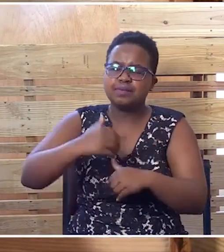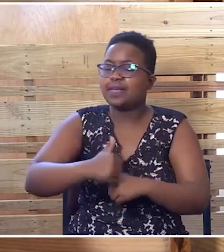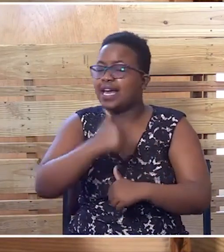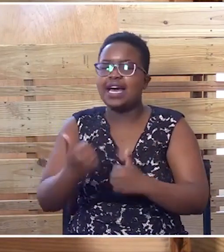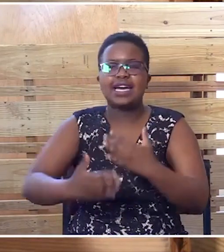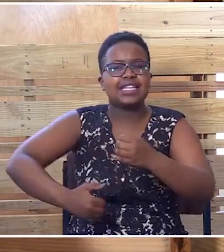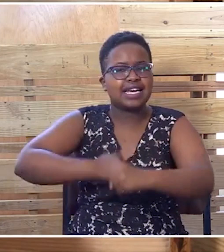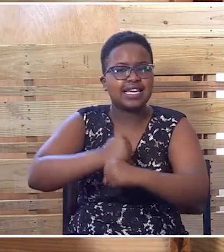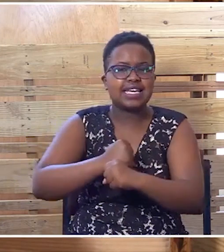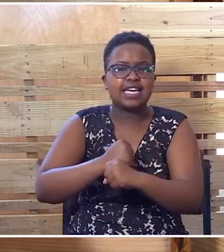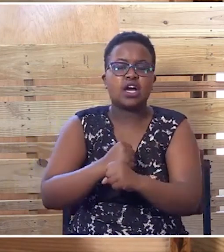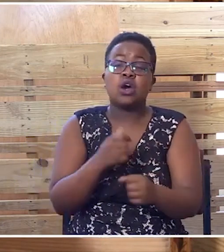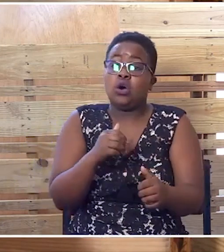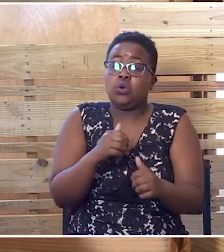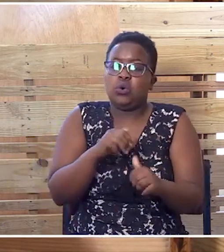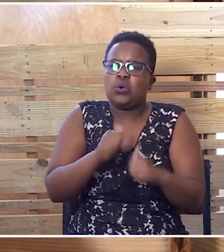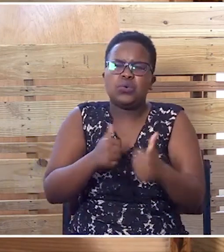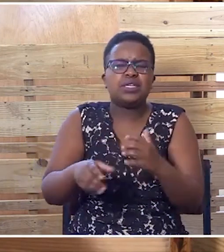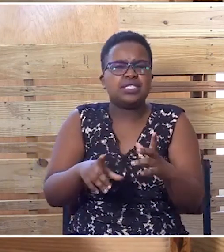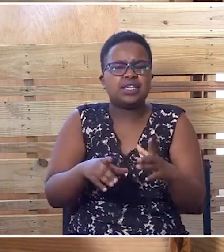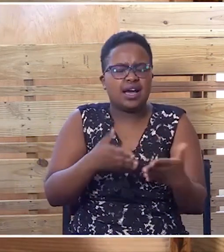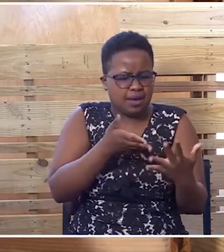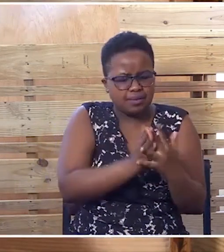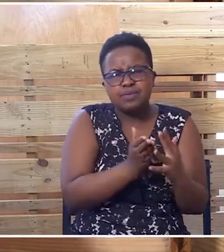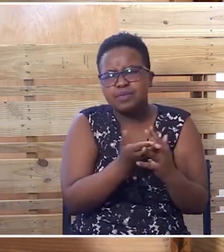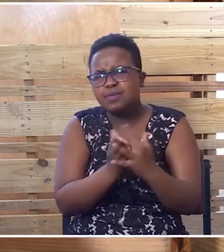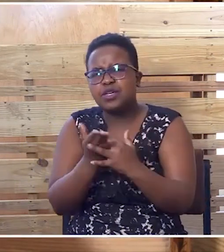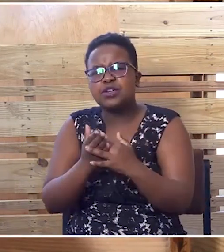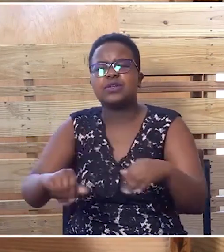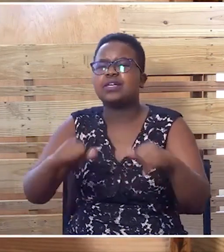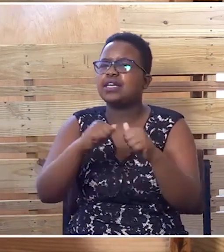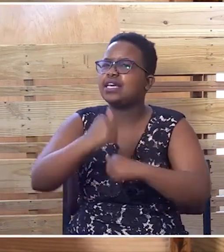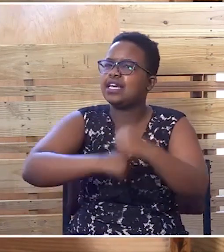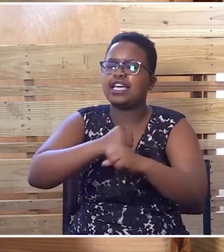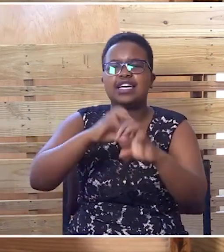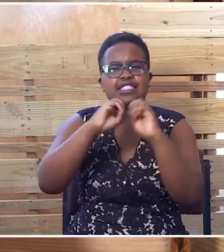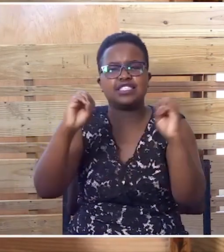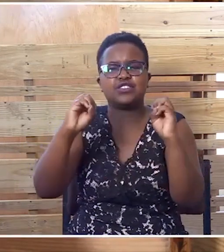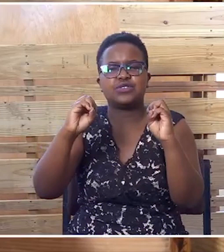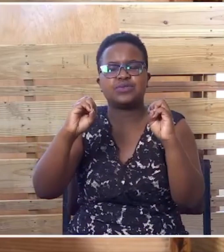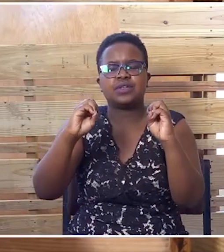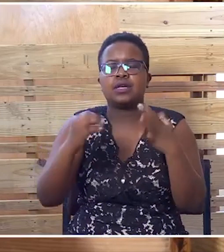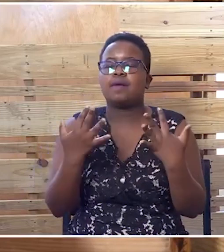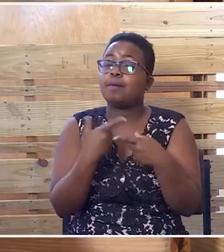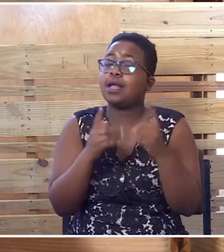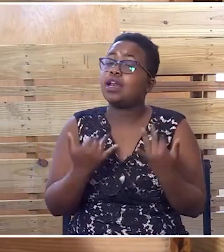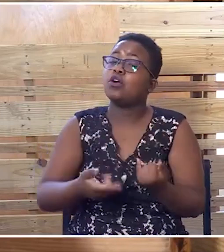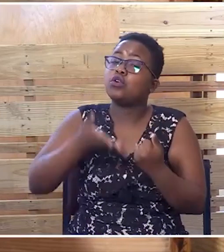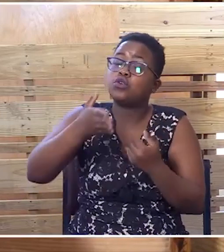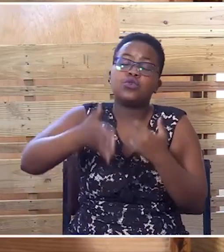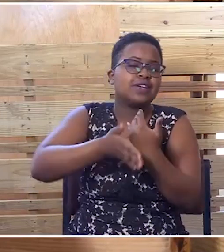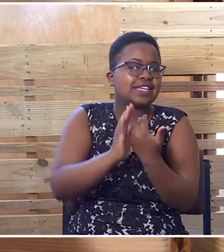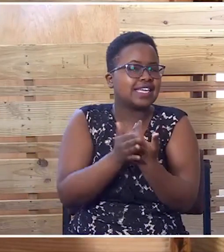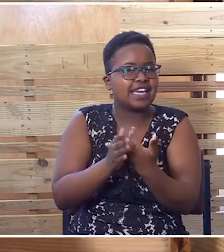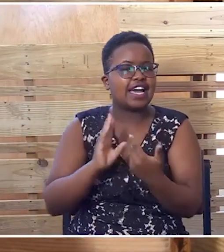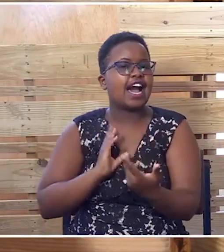middle of the year, which is not the usual. And we thank you because you will always be there for us and you will always direct our steps,